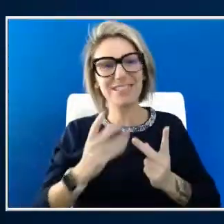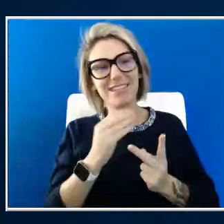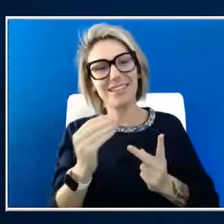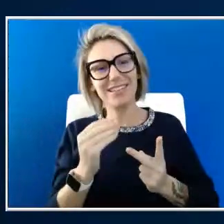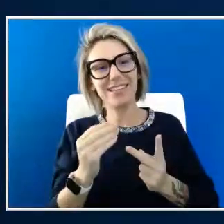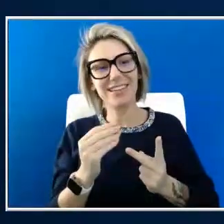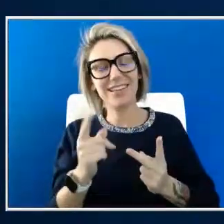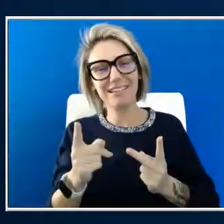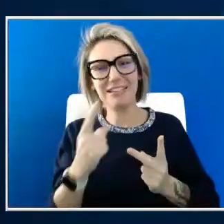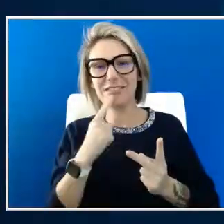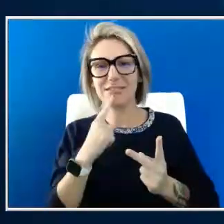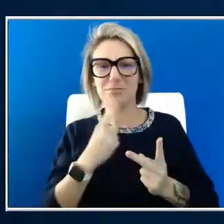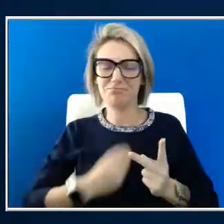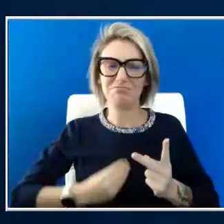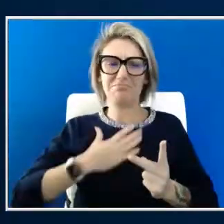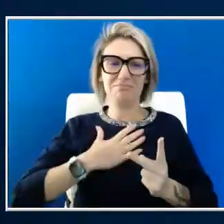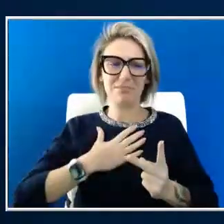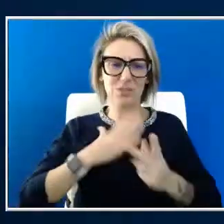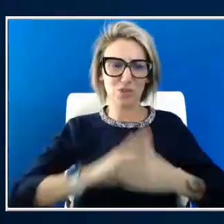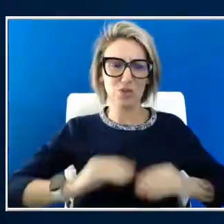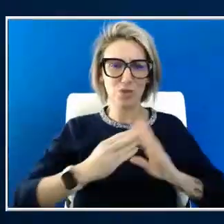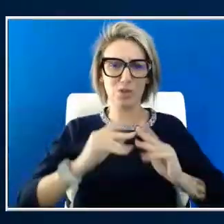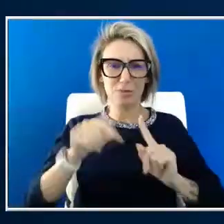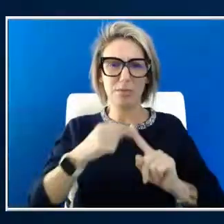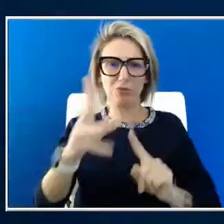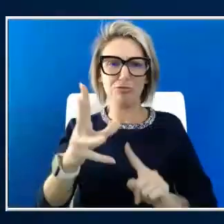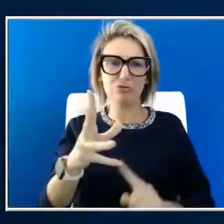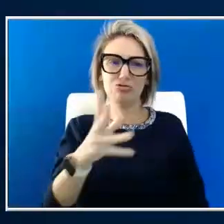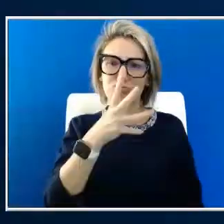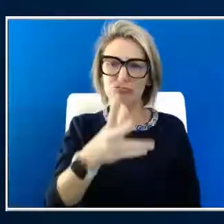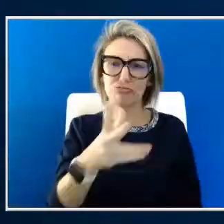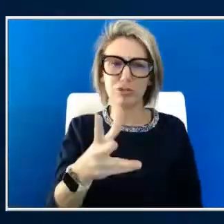some touching stories about one of his grandmothers that